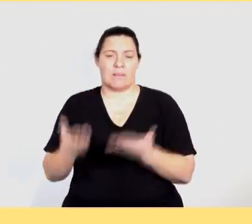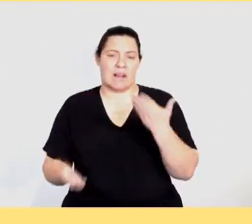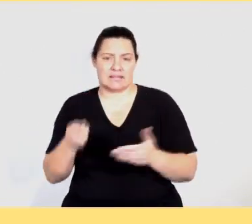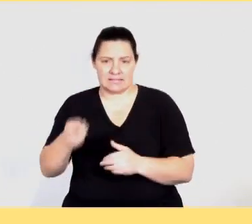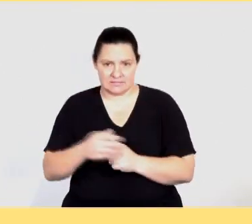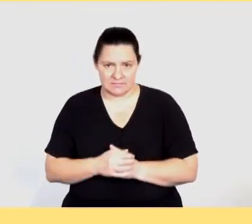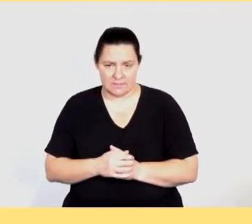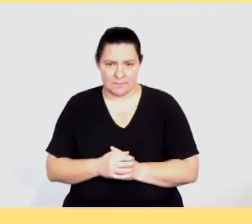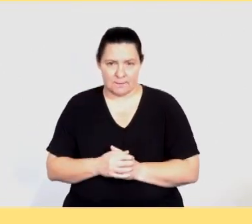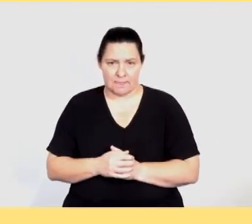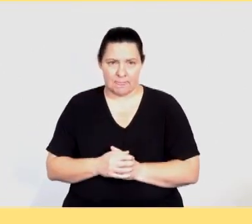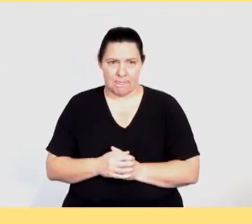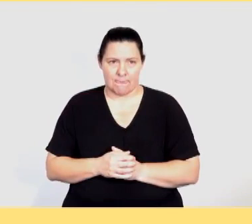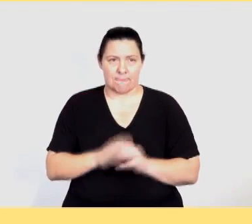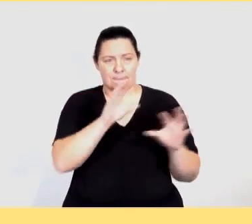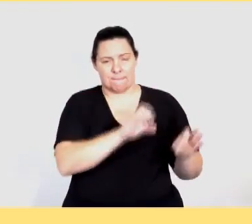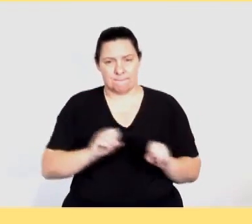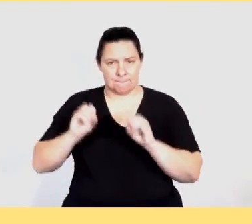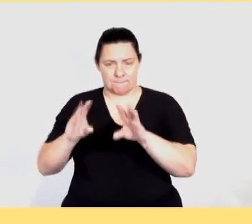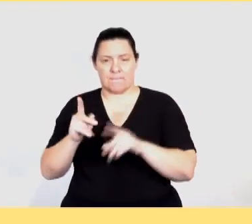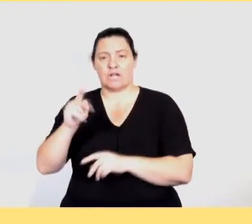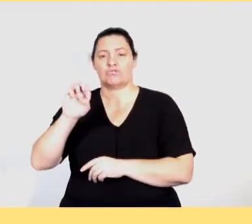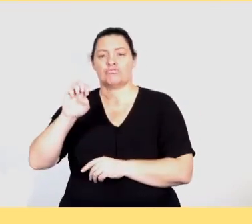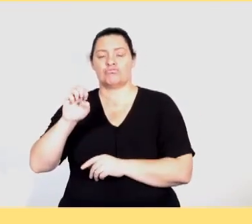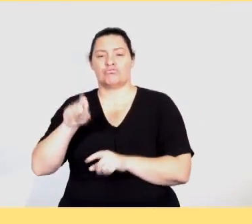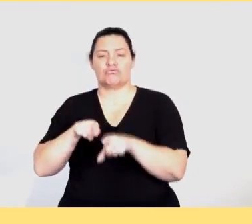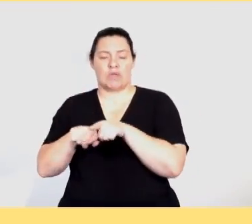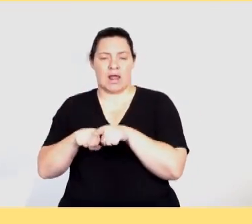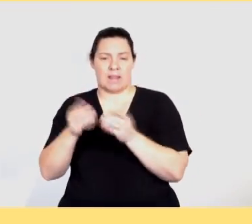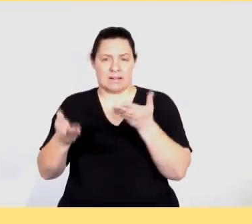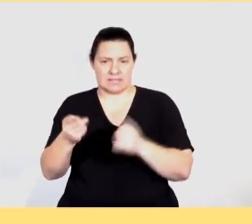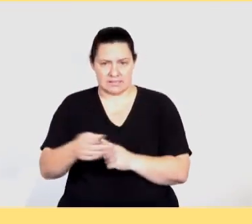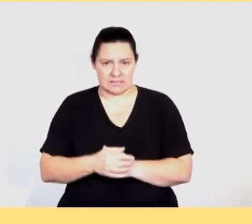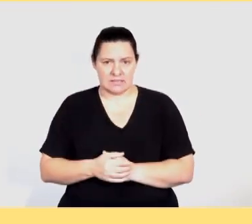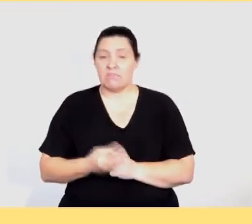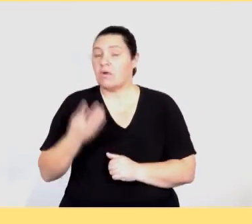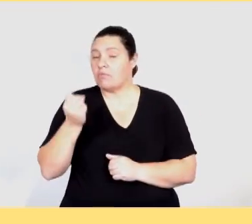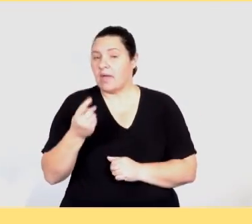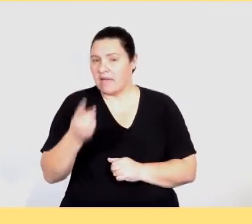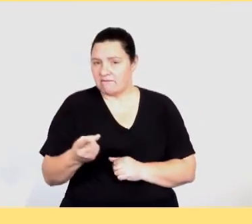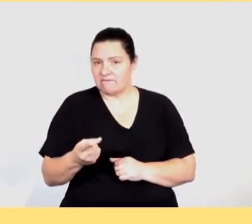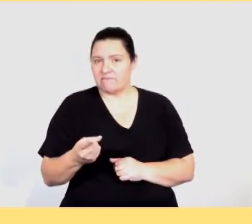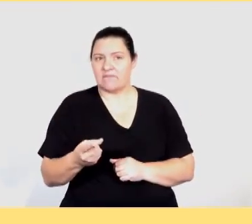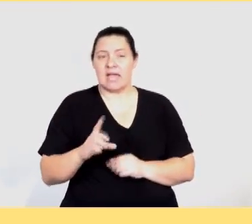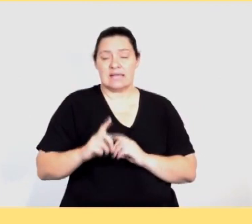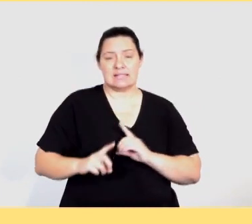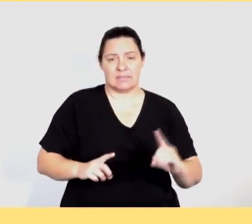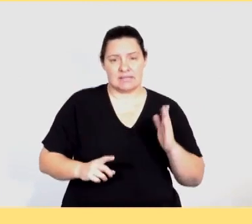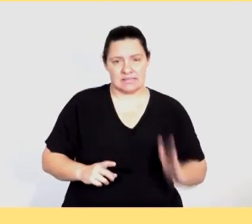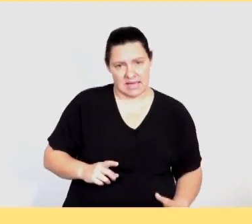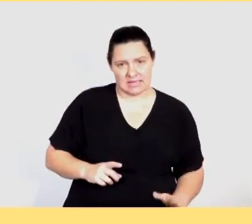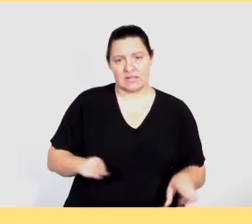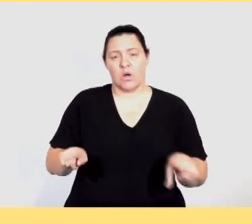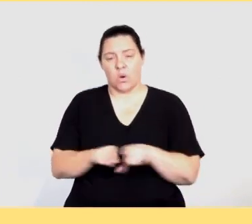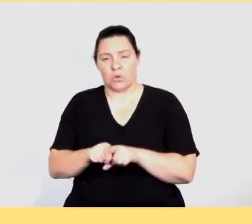trial balance. Let's quickly post to the trial balance. Remember, your trial balance has the debit